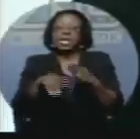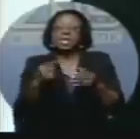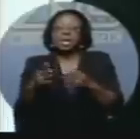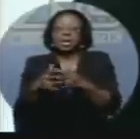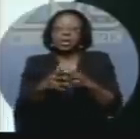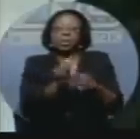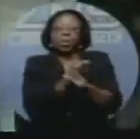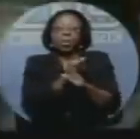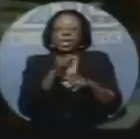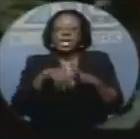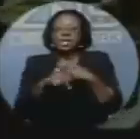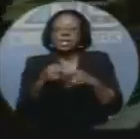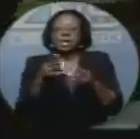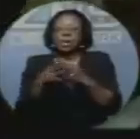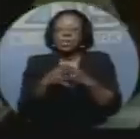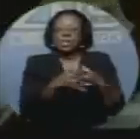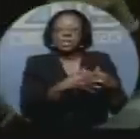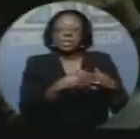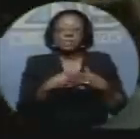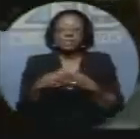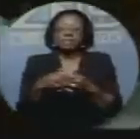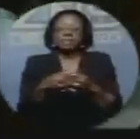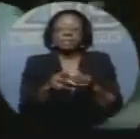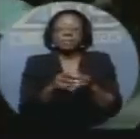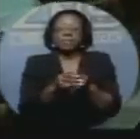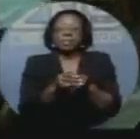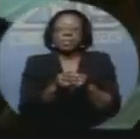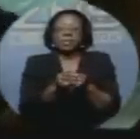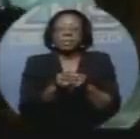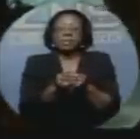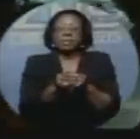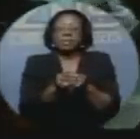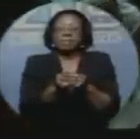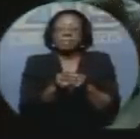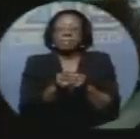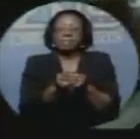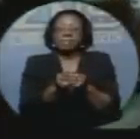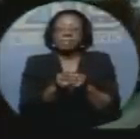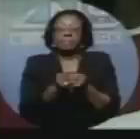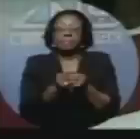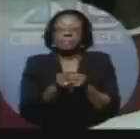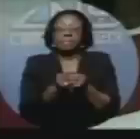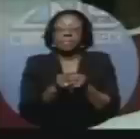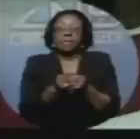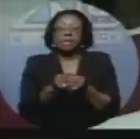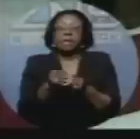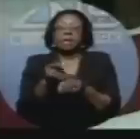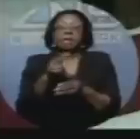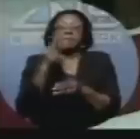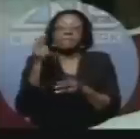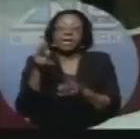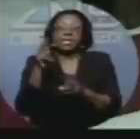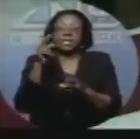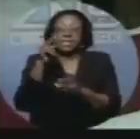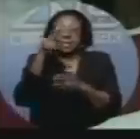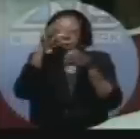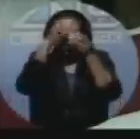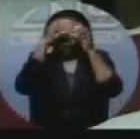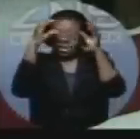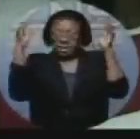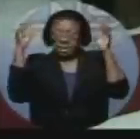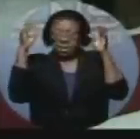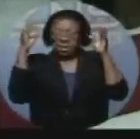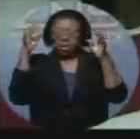communities and talk to people there. Vice President of the Methodist Conference,